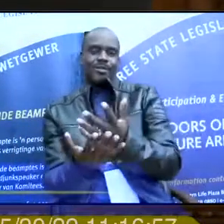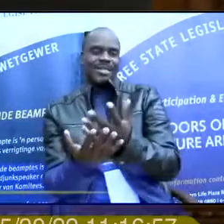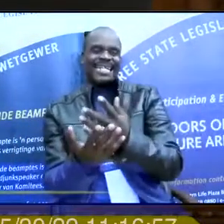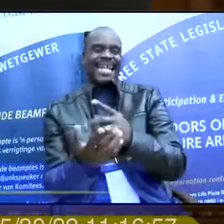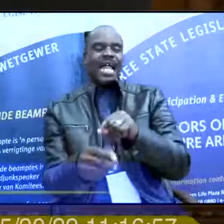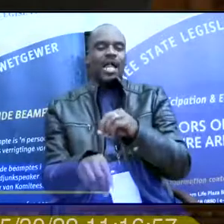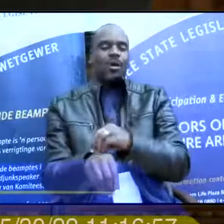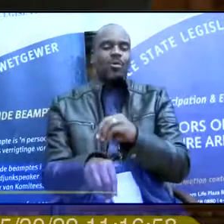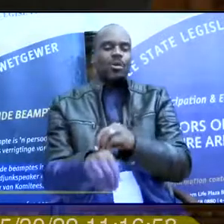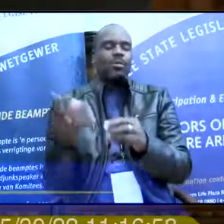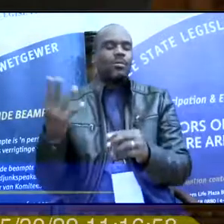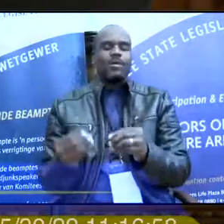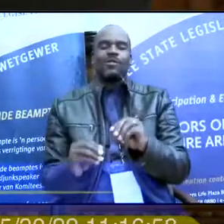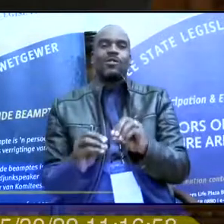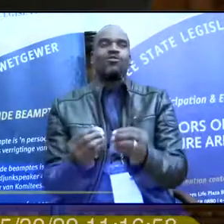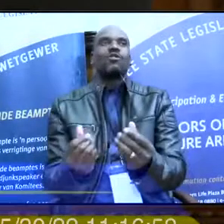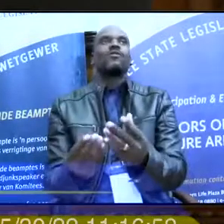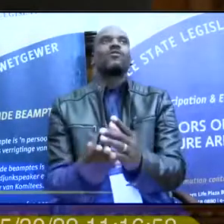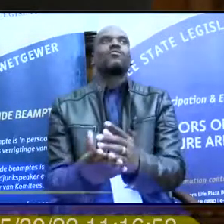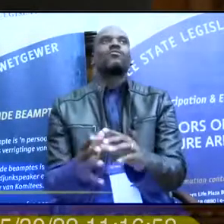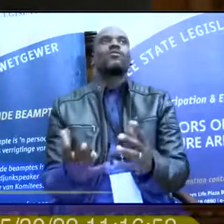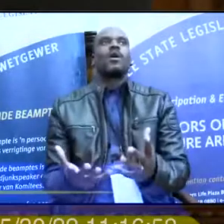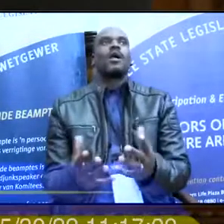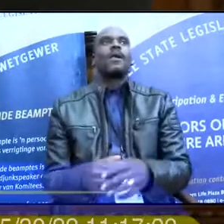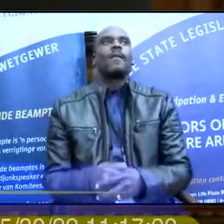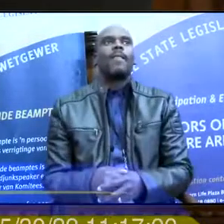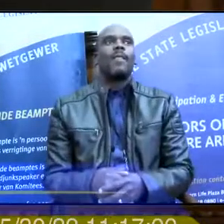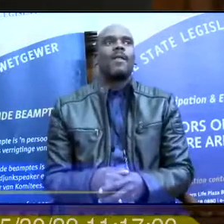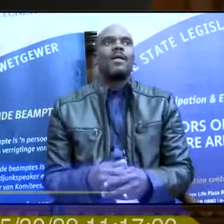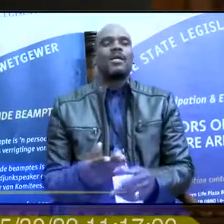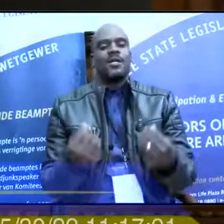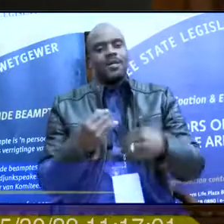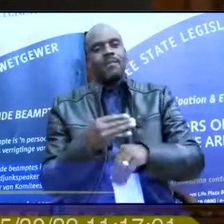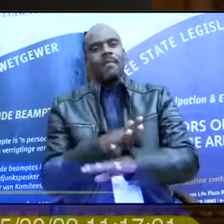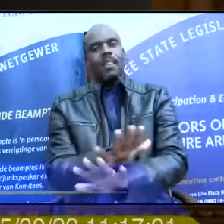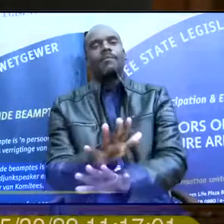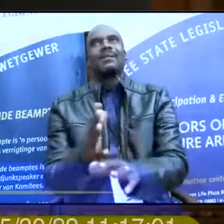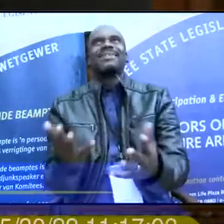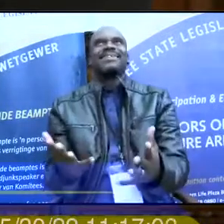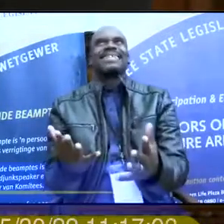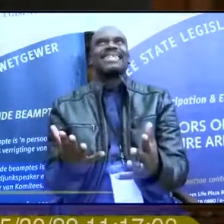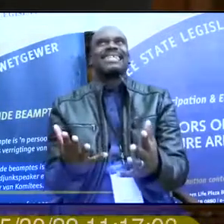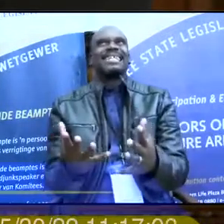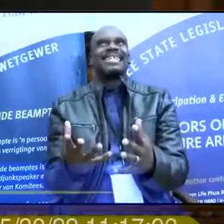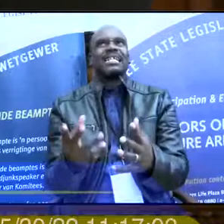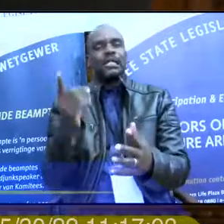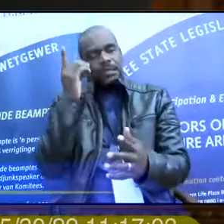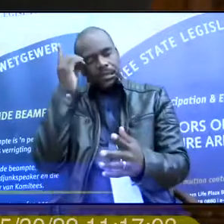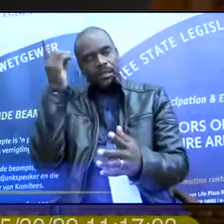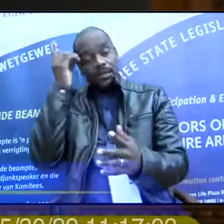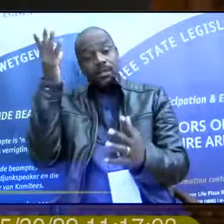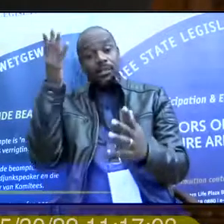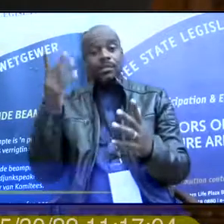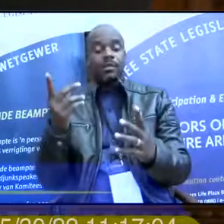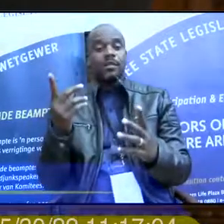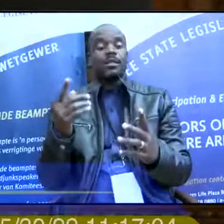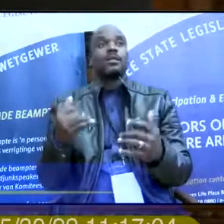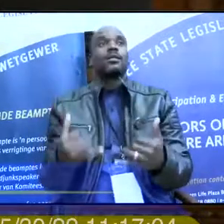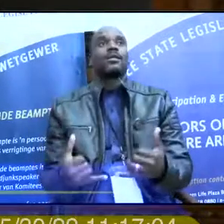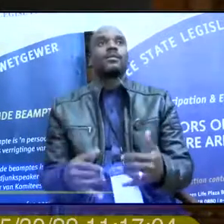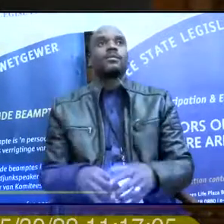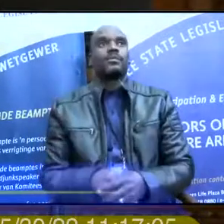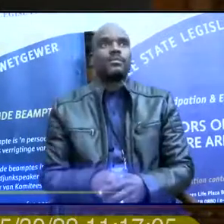going to have to find ways of implement implementing faster and providing guidance faster